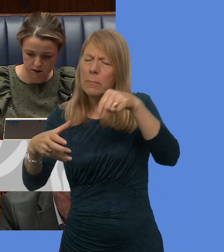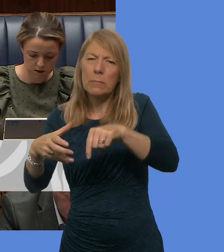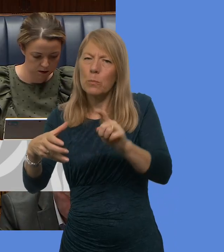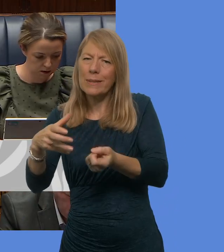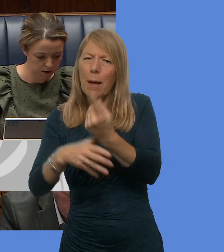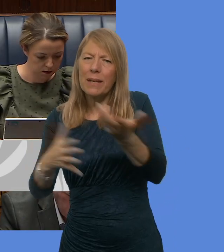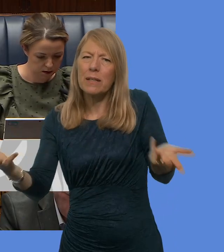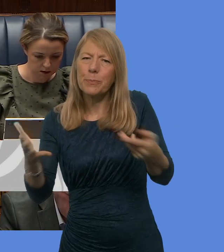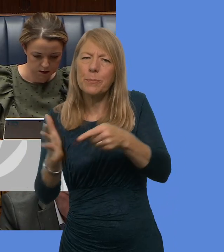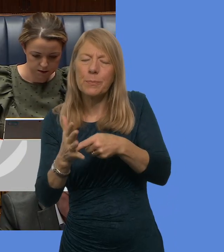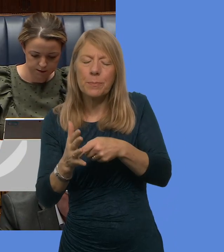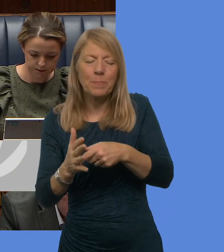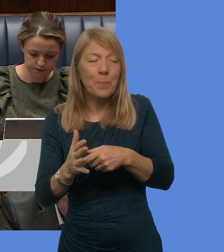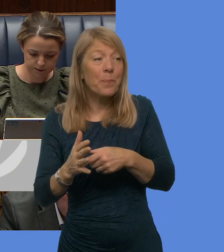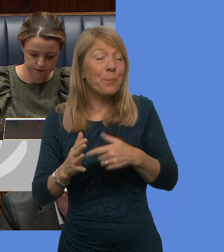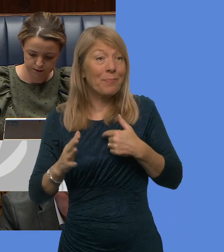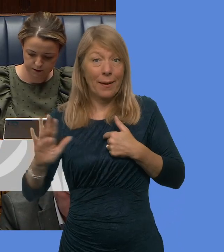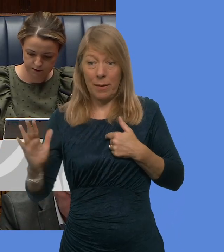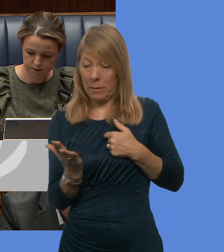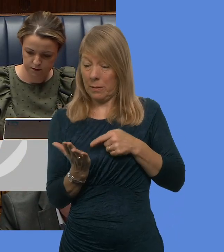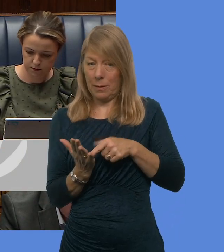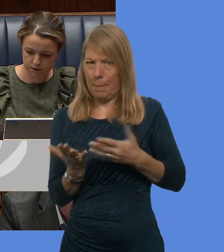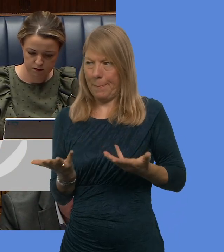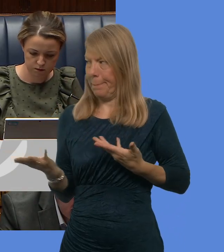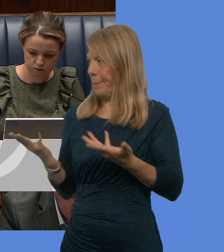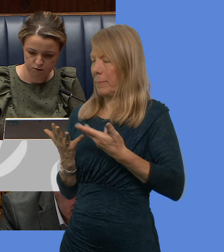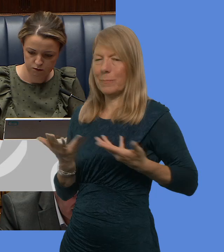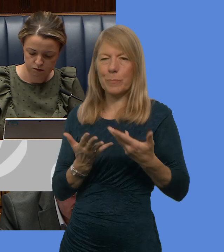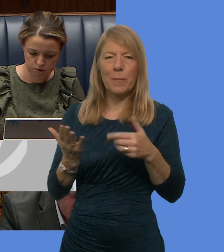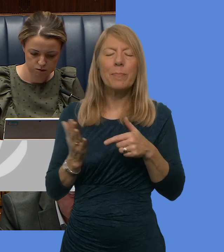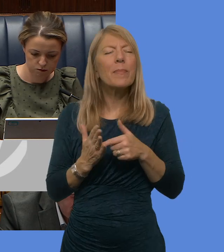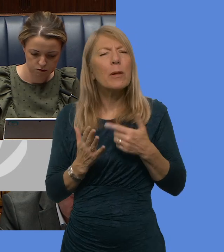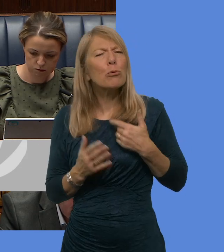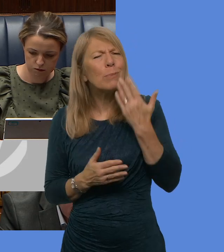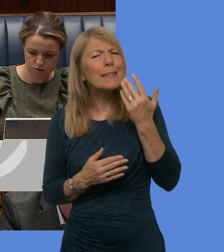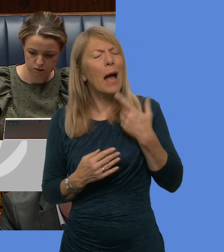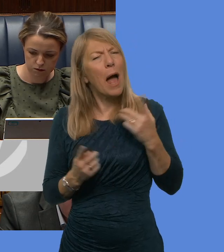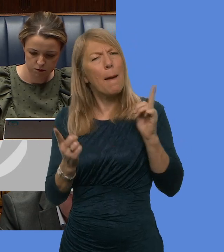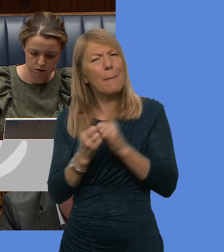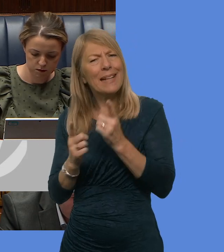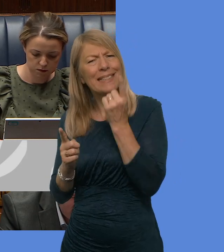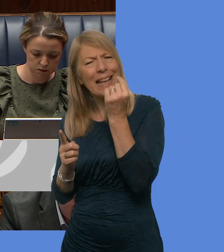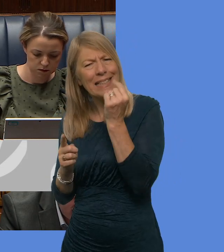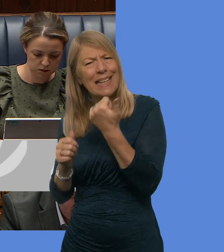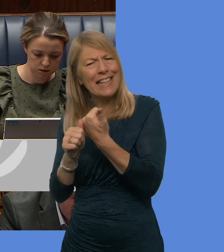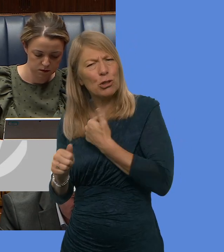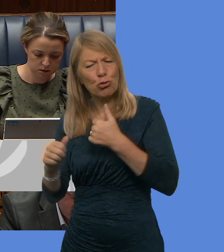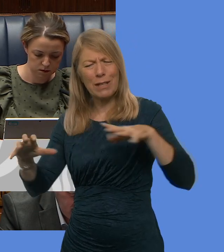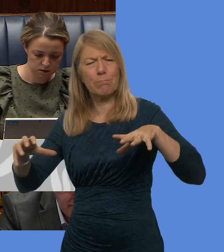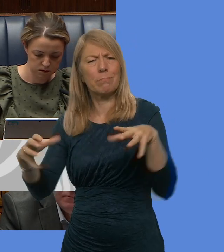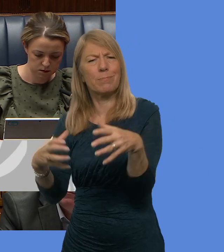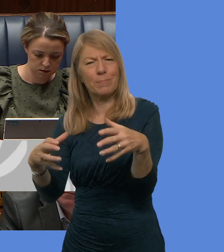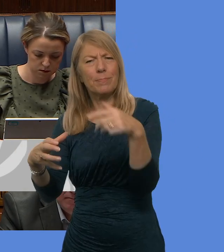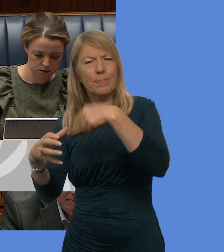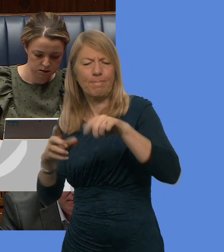I don't have the details in that regard in front of me. I have recently met the taxi industry. It was a couple of weeks ago where I had discussions